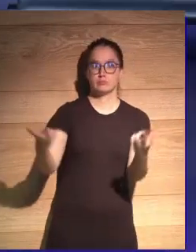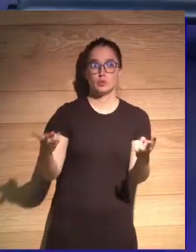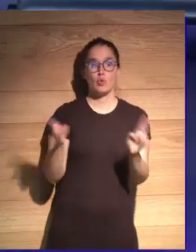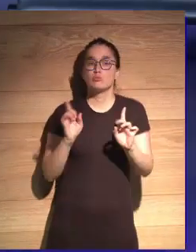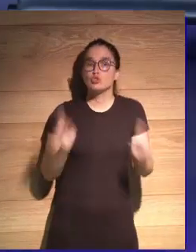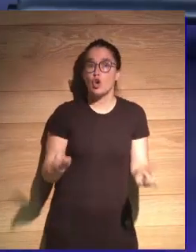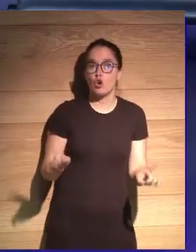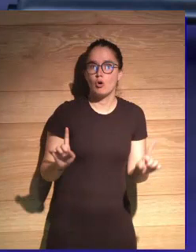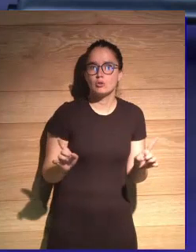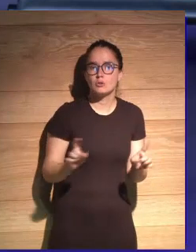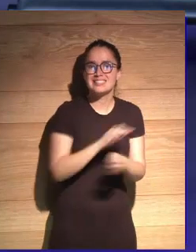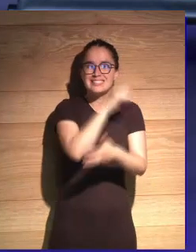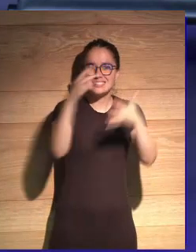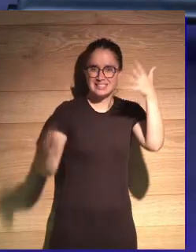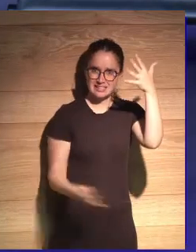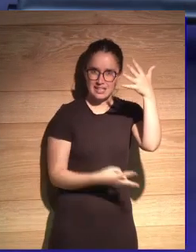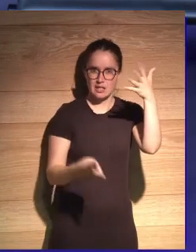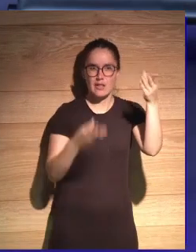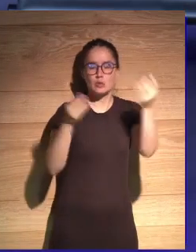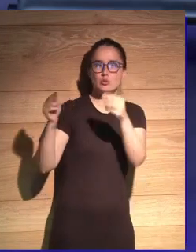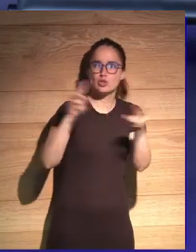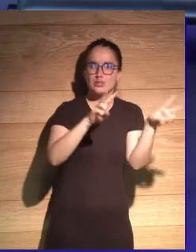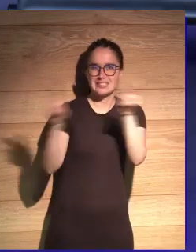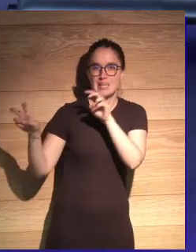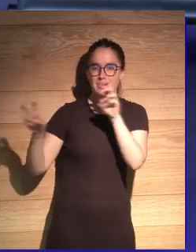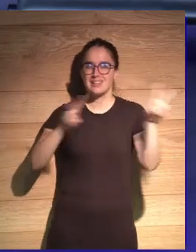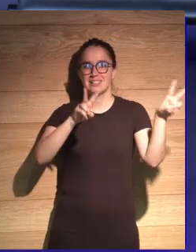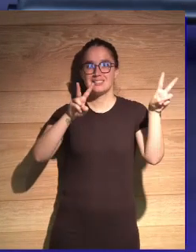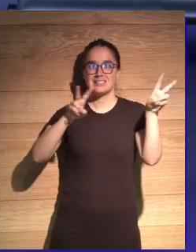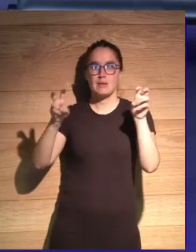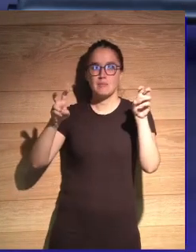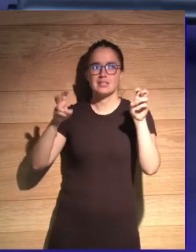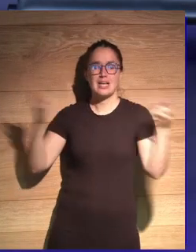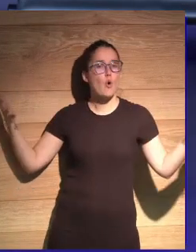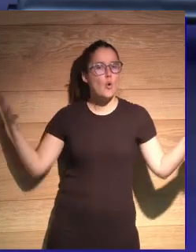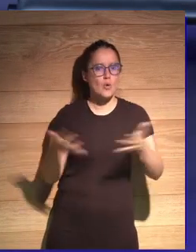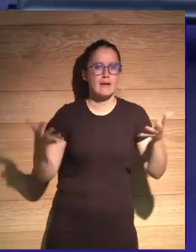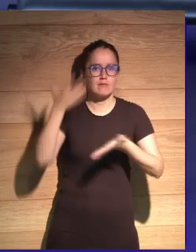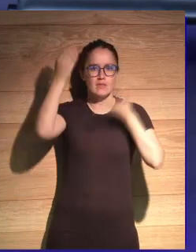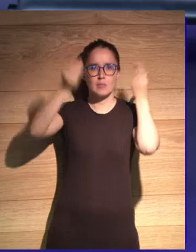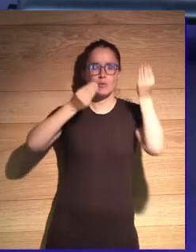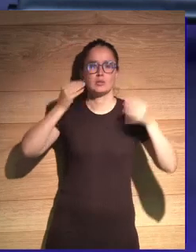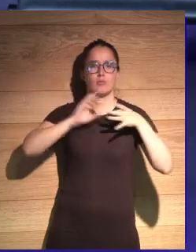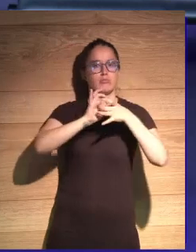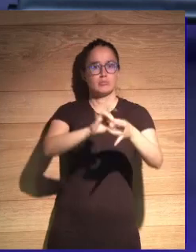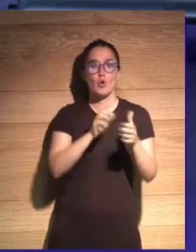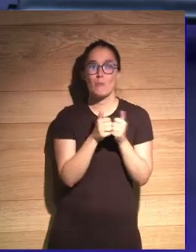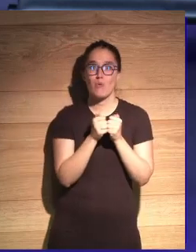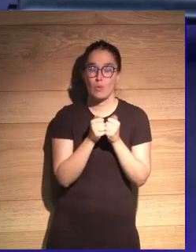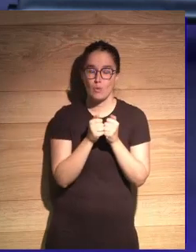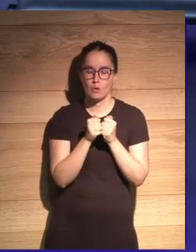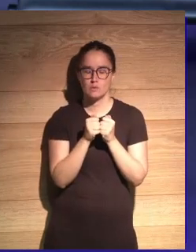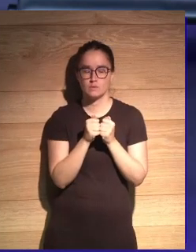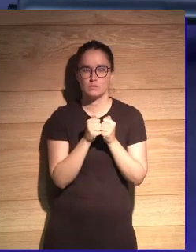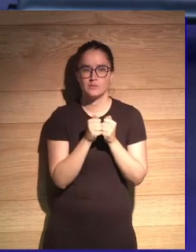new knowledge from this conference. I'm just going to tell only 7 questions that I think we